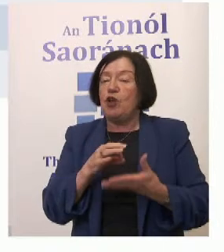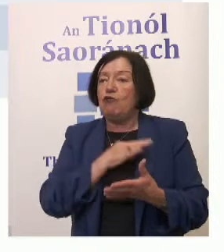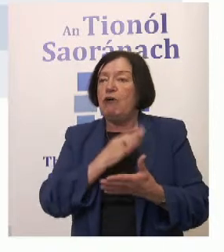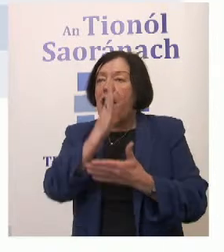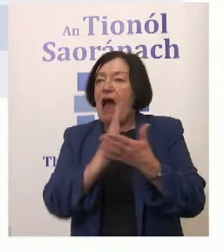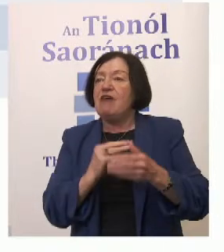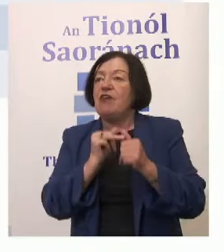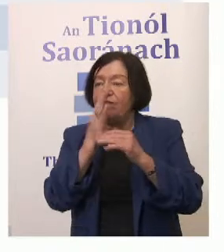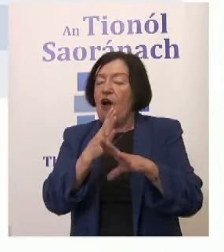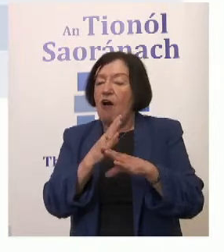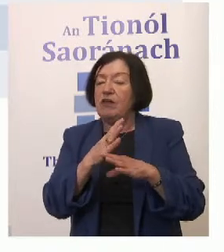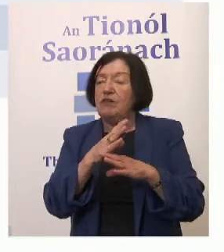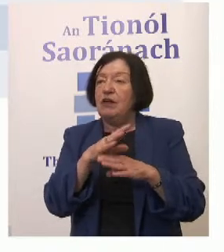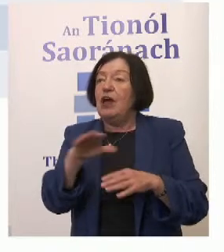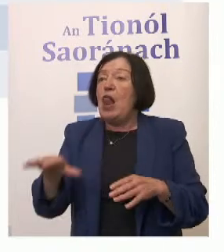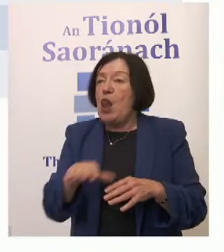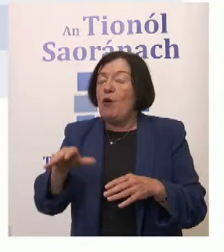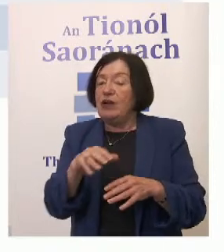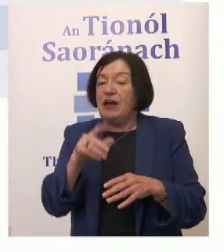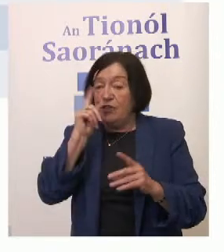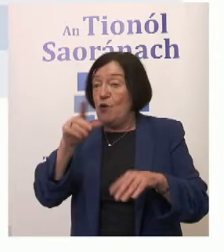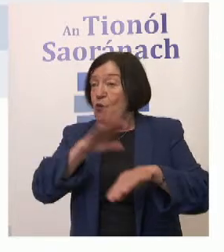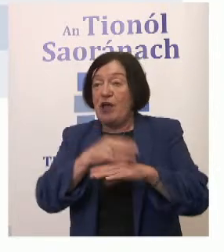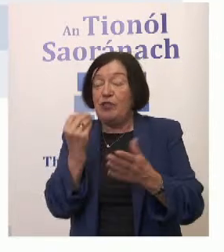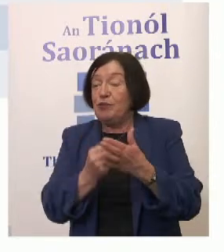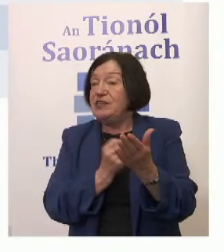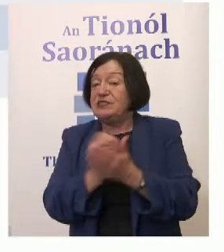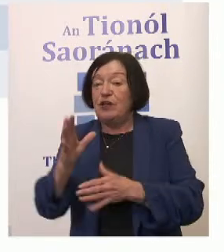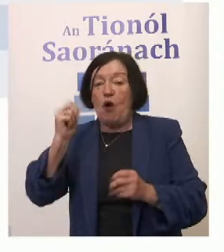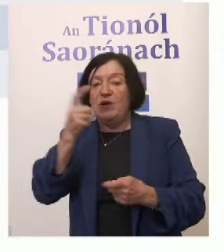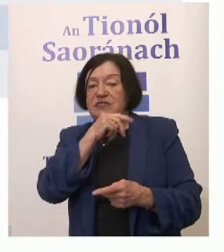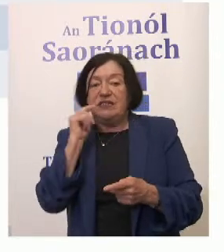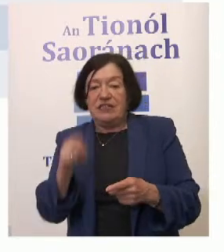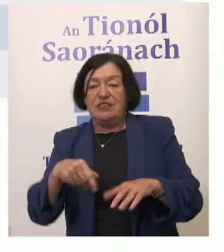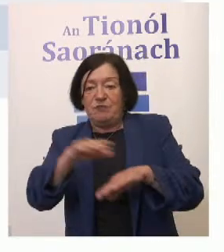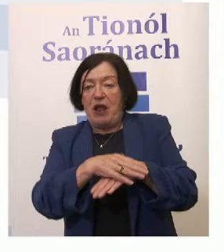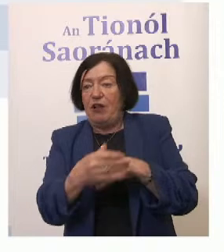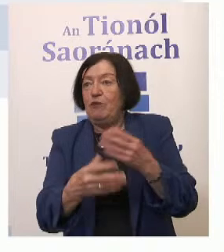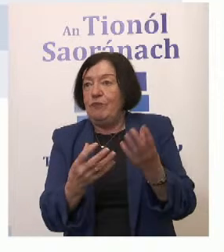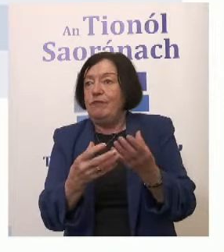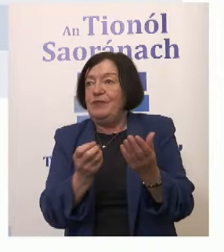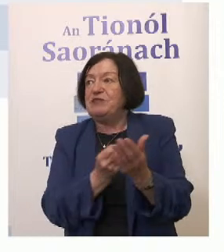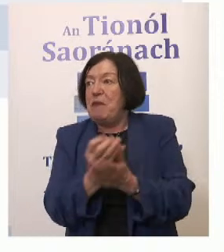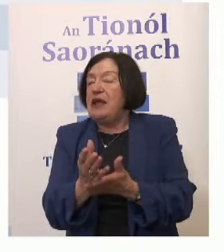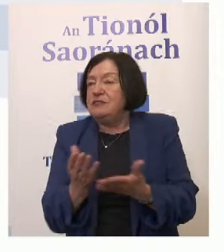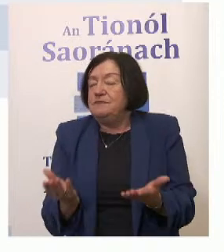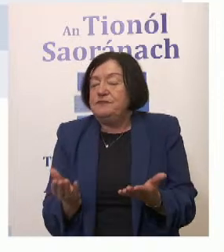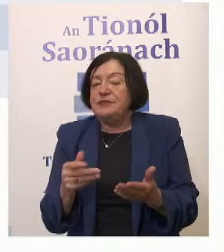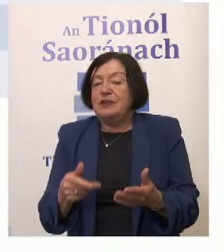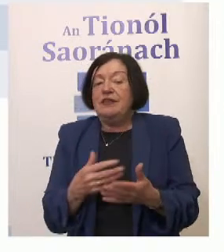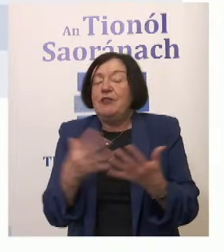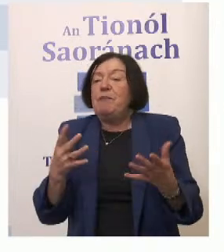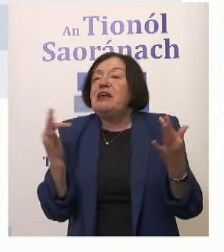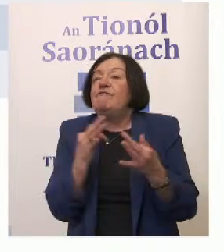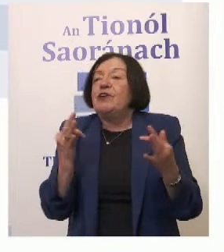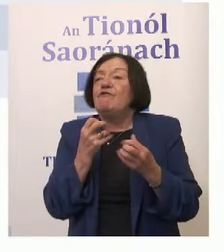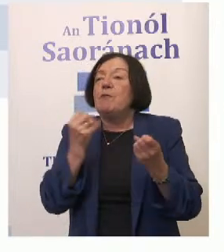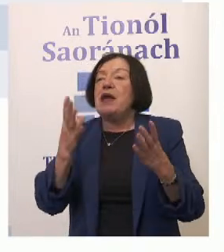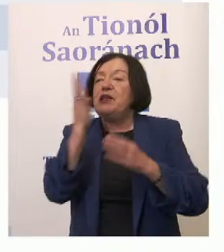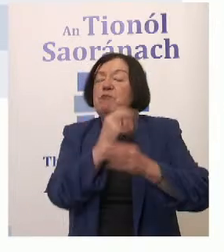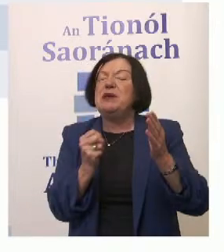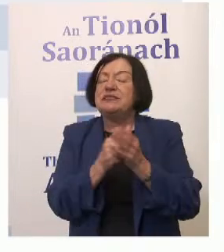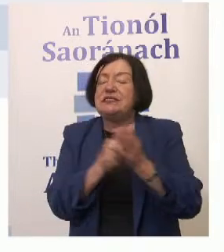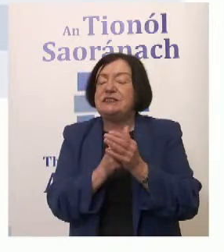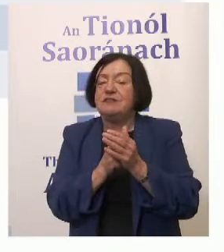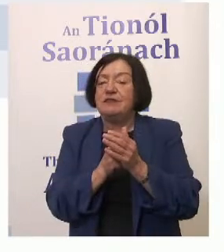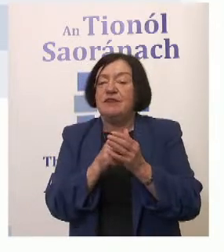of all local government, and they've no idea where that money is spent. Nobody comes back and says, here, this is where it goes. The big fear for many businesses